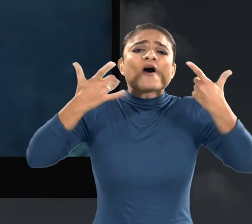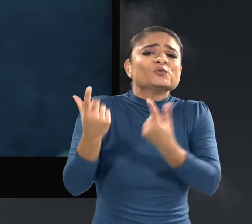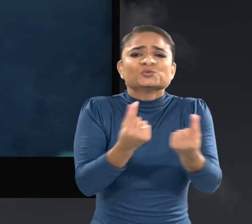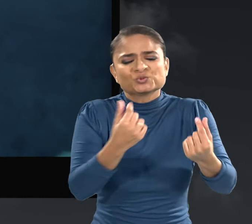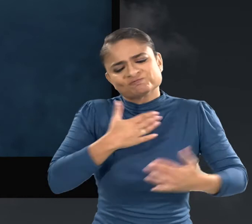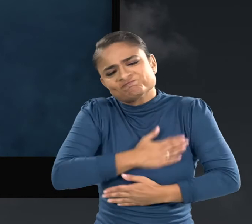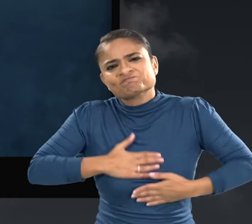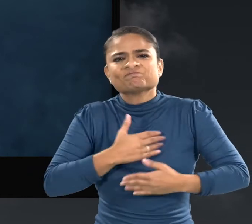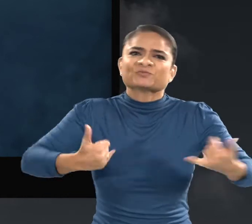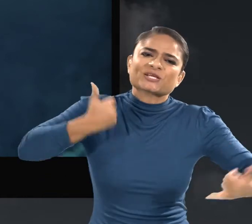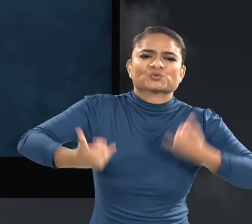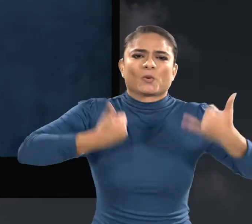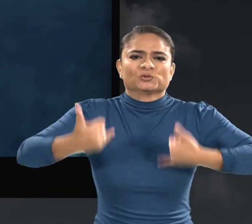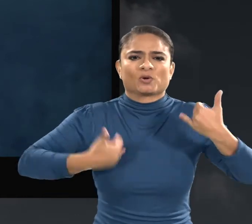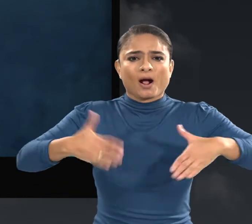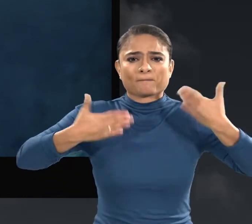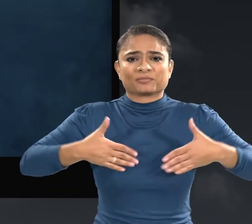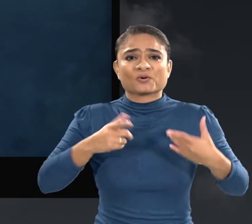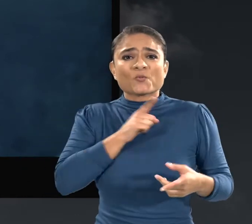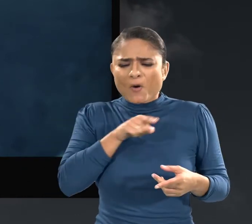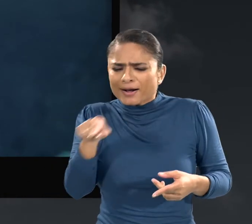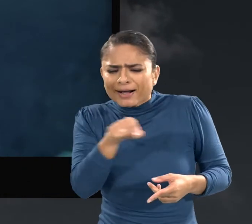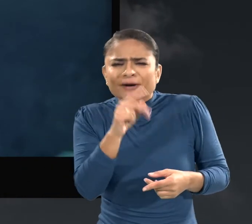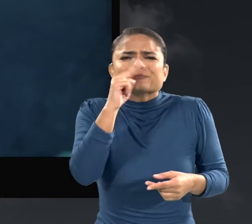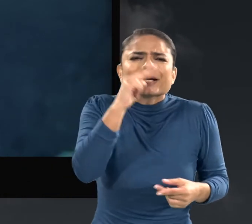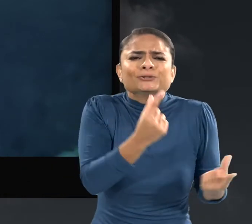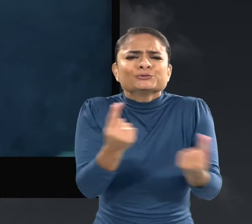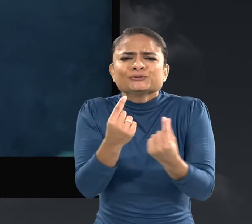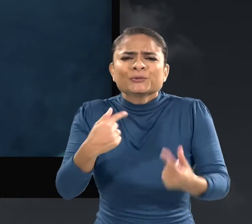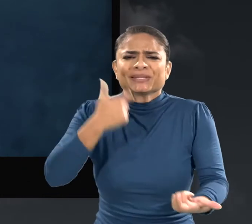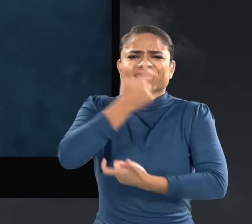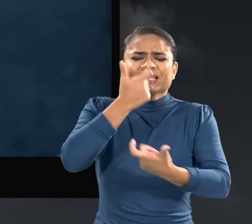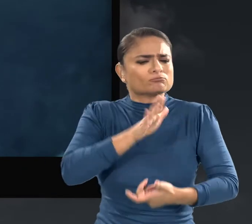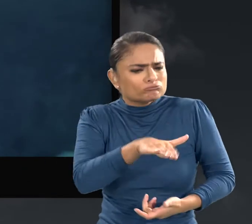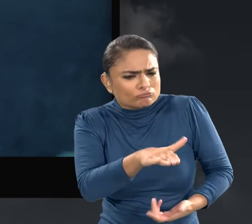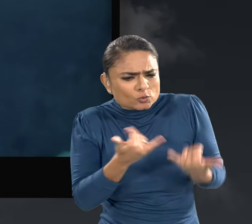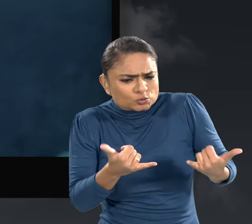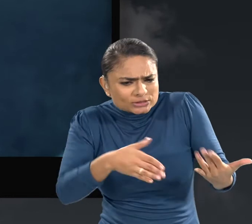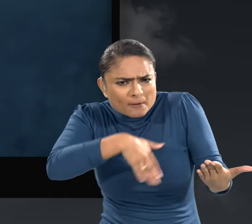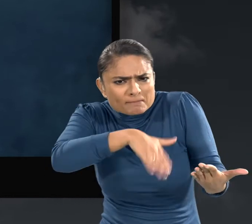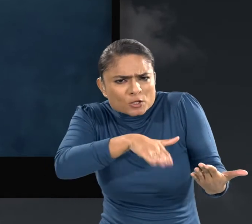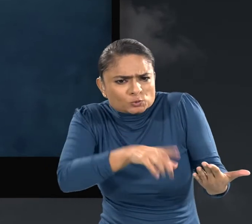enjoying our kids for the quirkiness that they have.